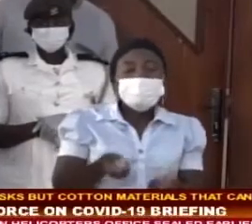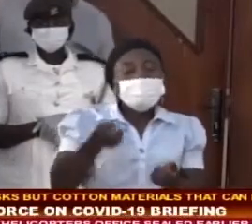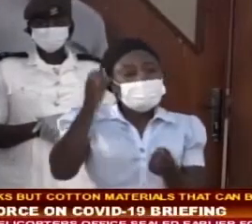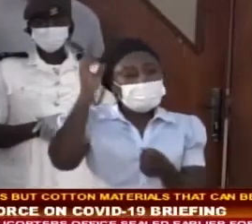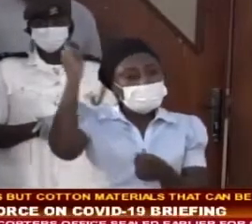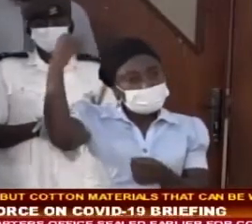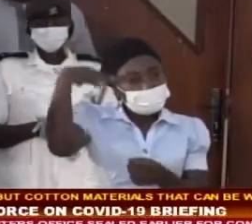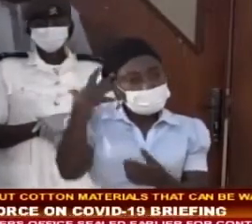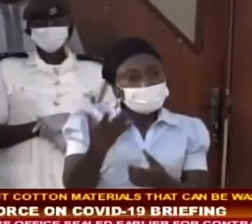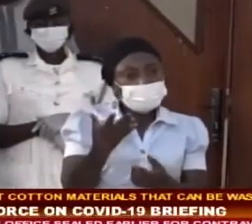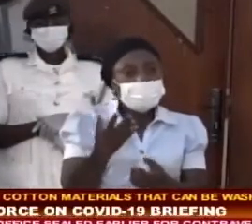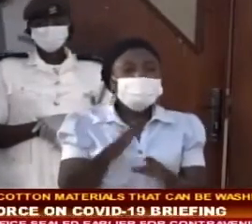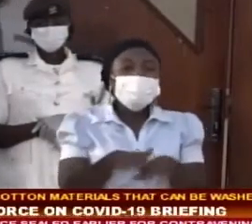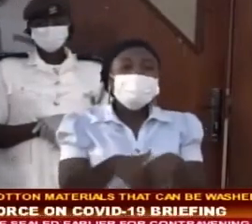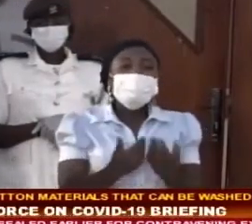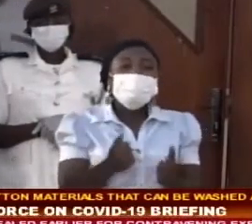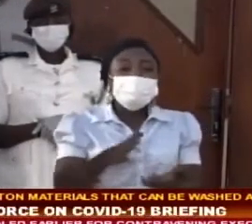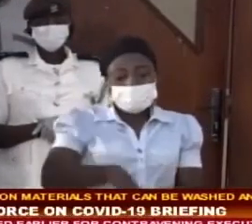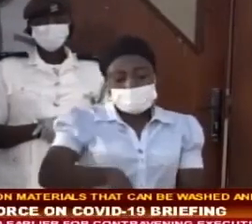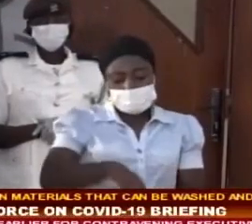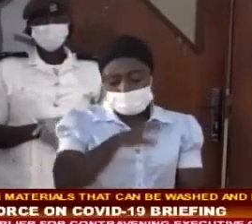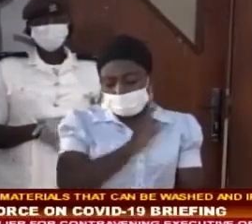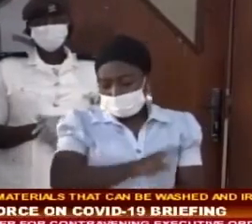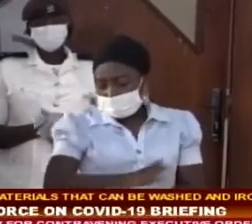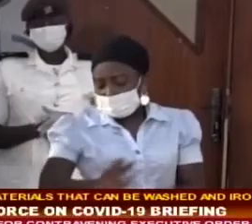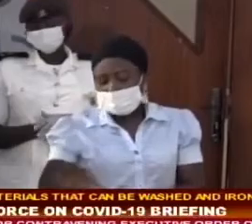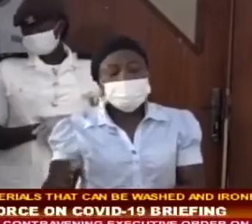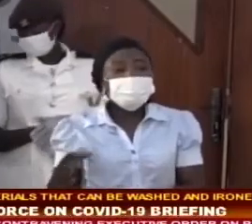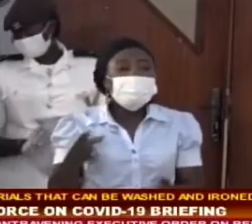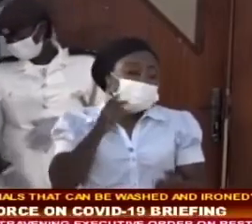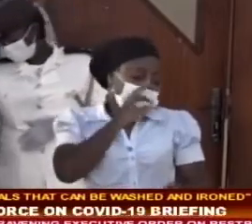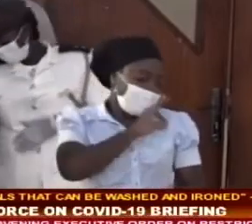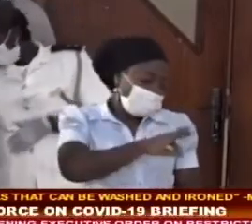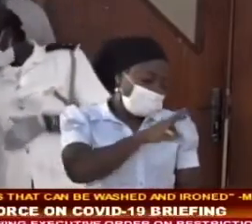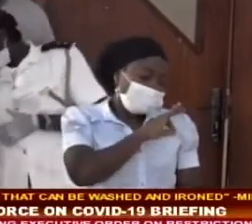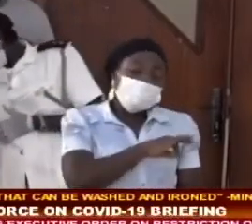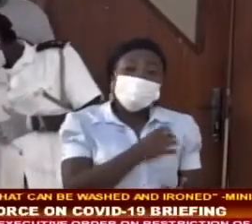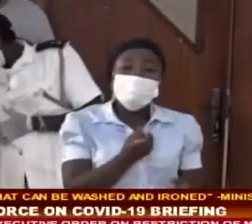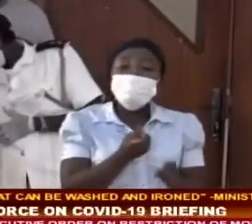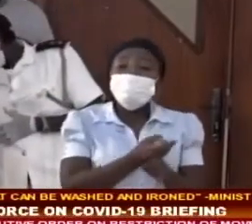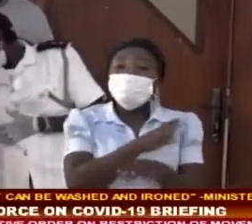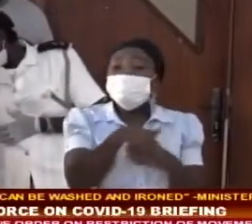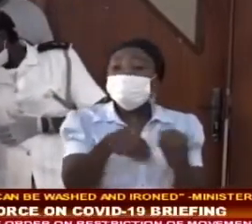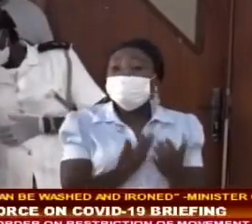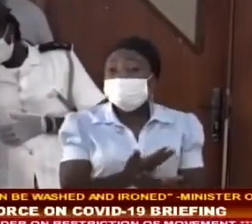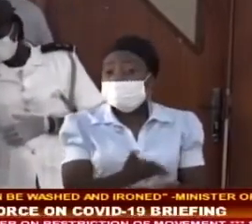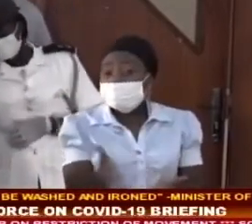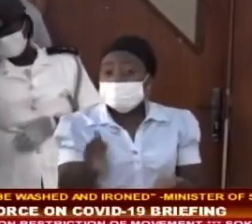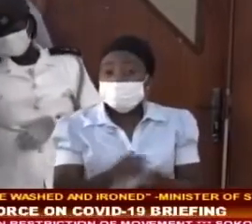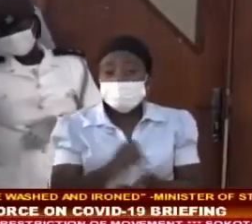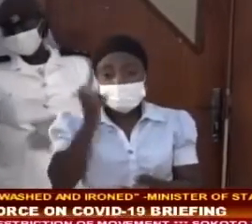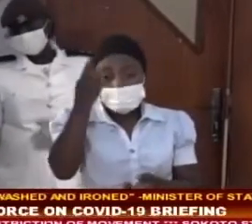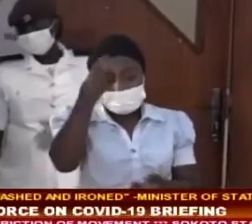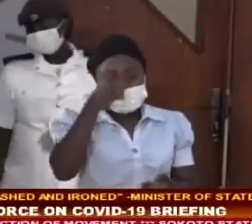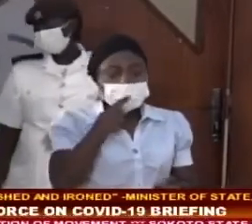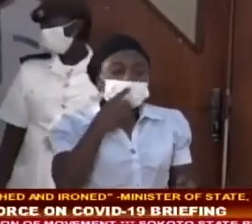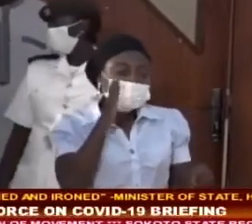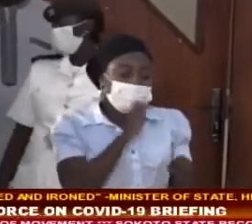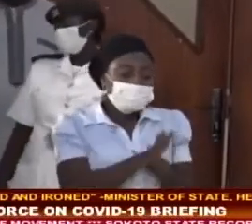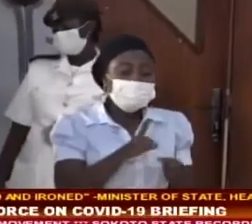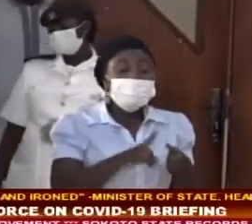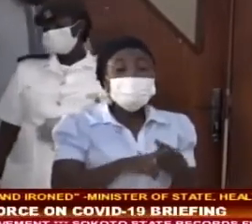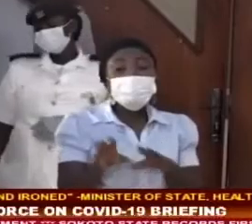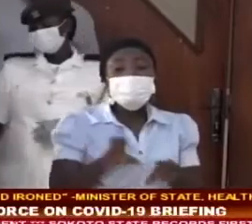nke a bụ ụbọchị mbụ na-abịa na ọgbakọ ezumezu a. N'ikwu eziokwu ikwuchala mbọ gọọmenti etiti na-agba iji hụ